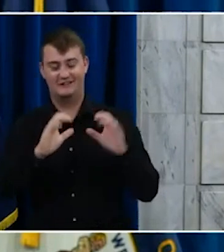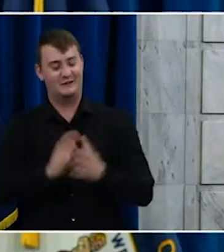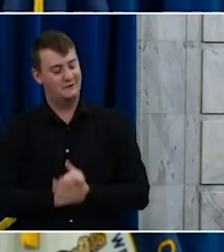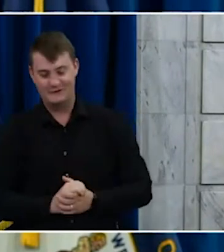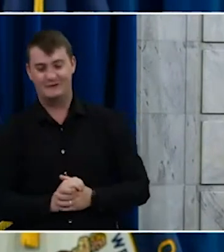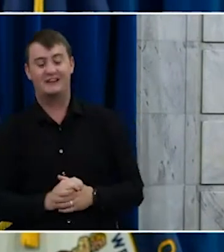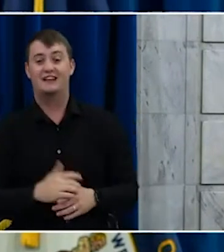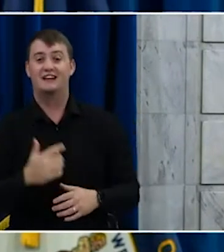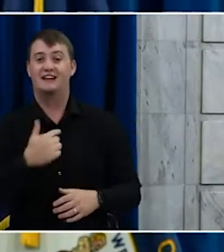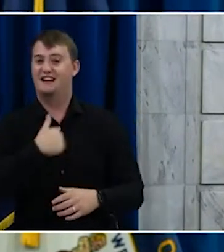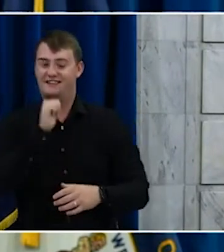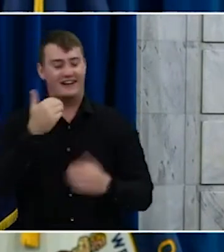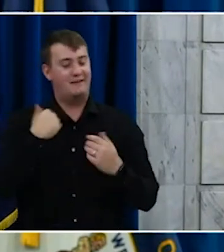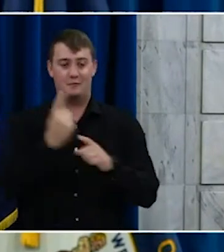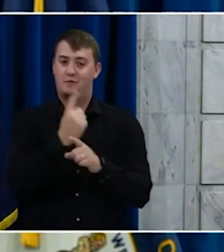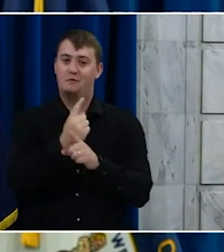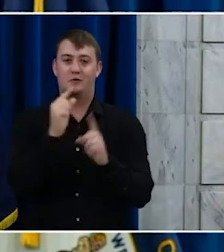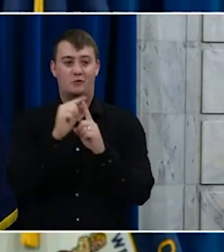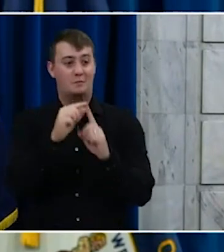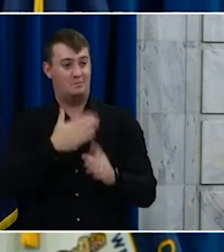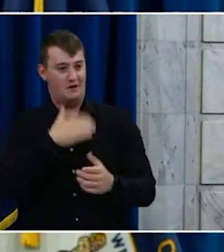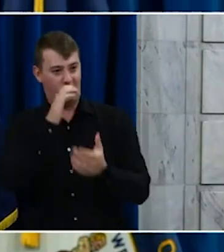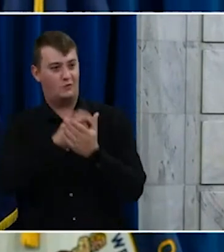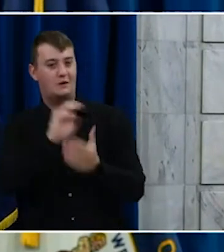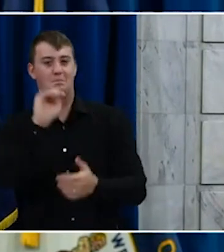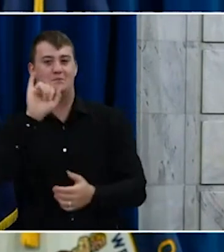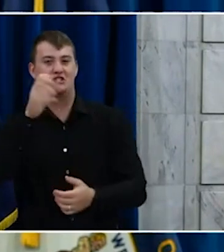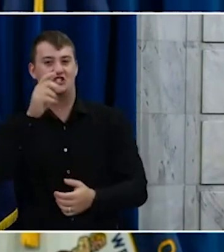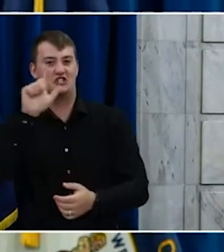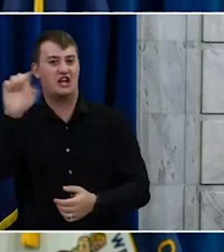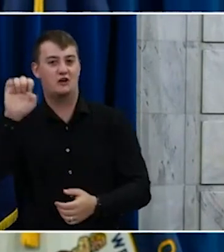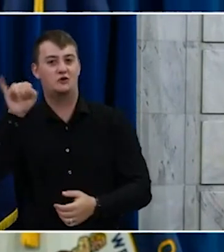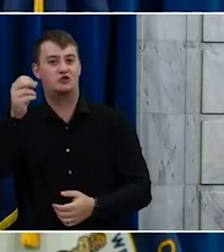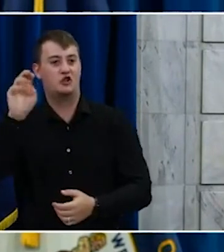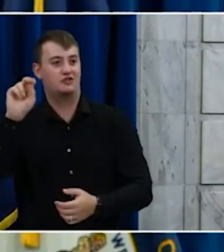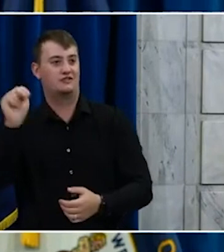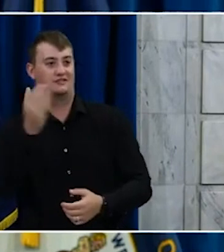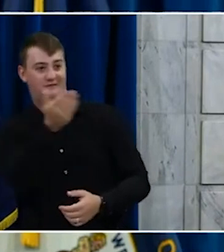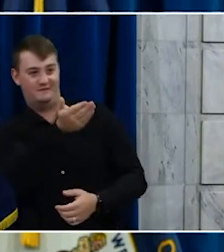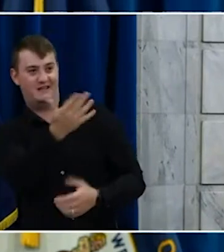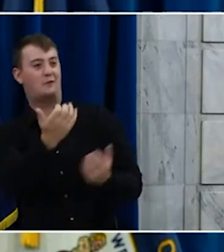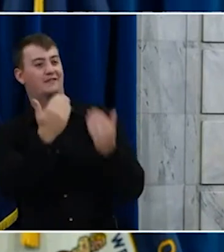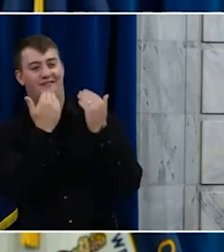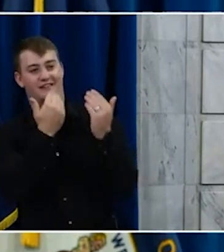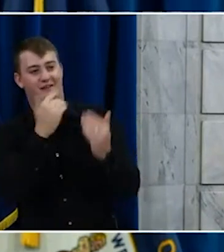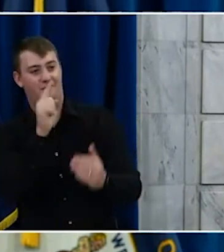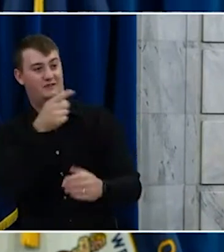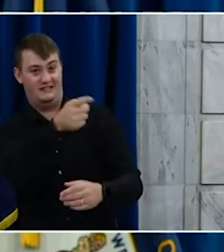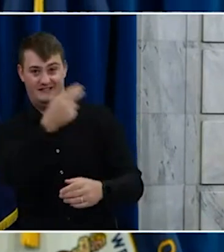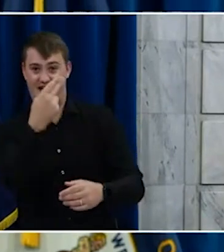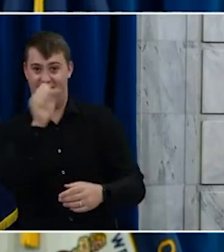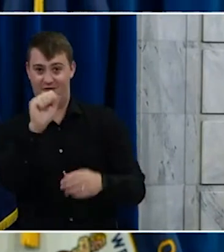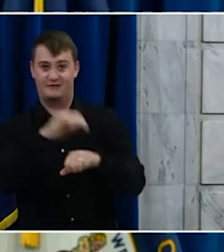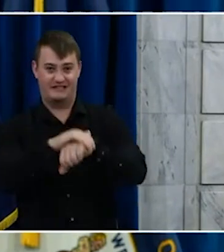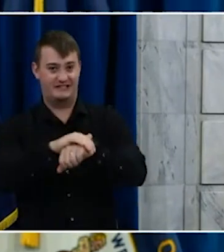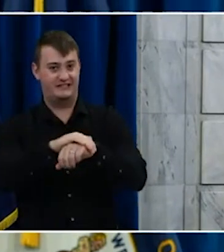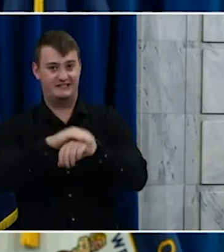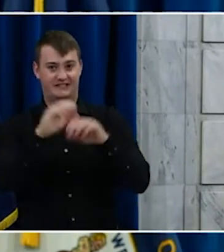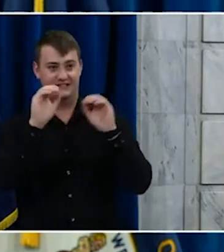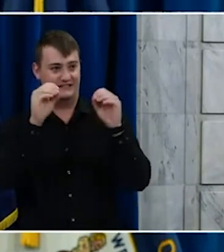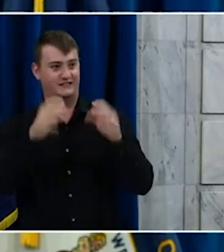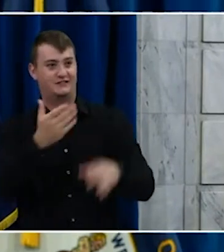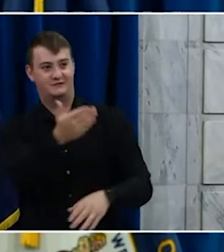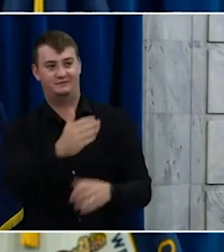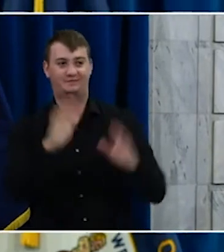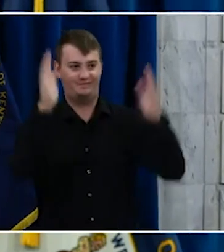don't have the appropriate words. My wife, Michelle Johnson, is right over there, and I just want to thank her first. She's a high school English teacher. And